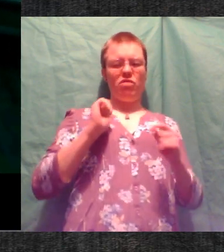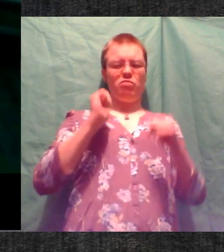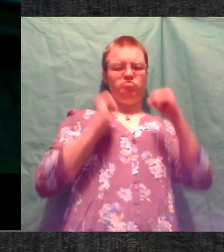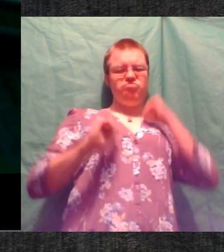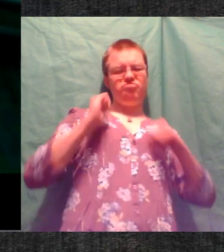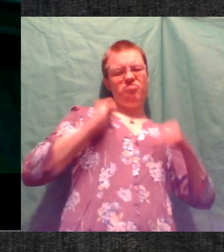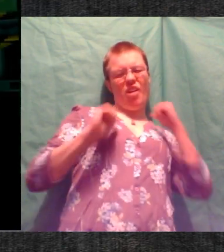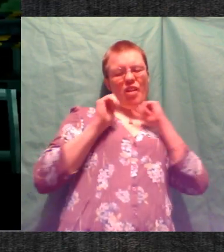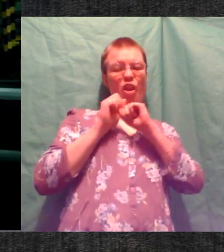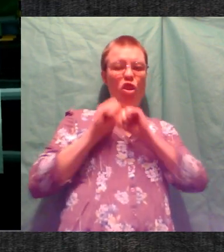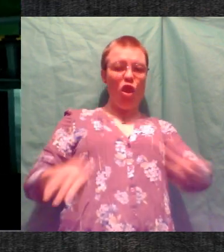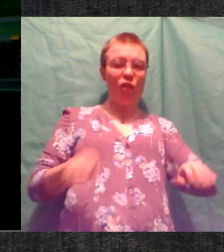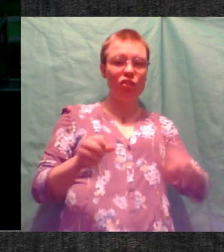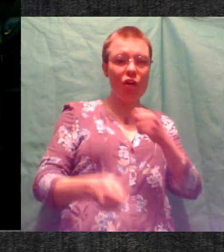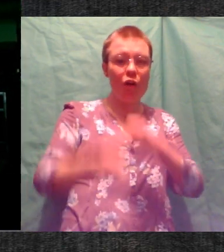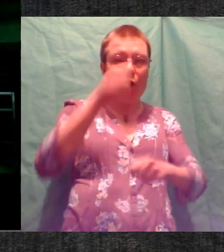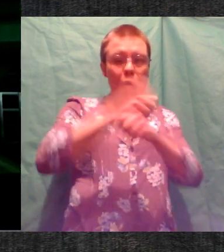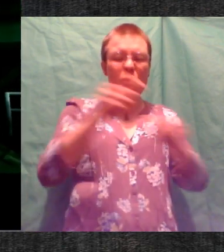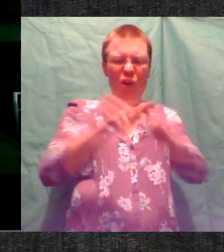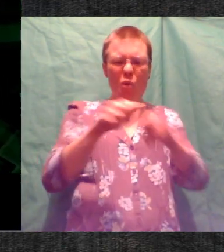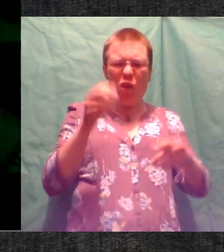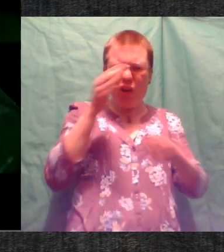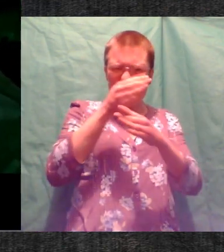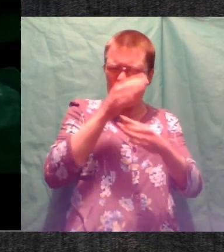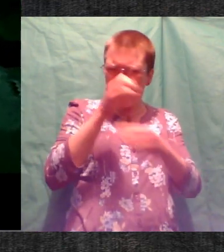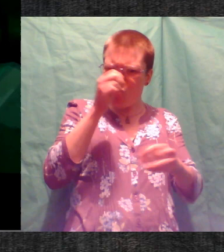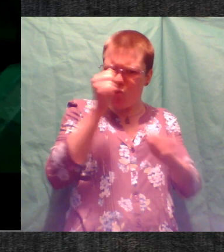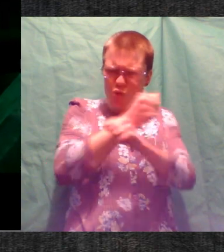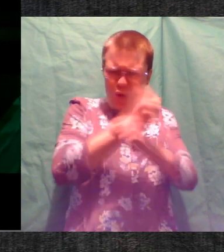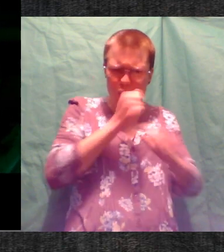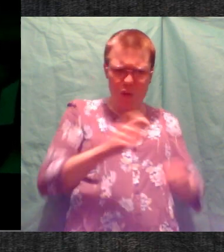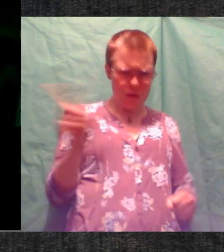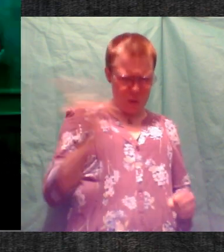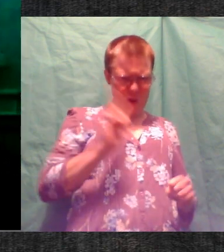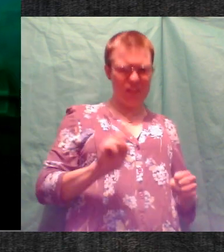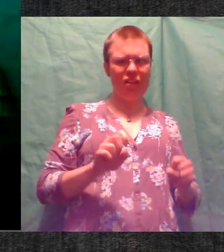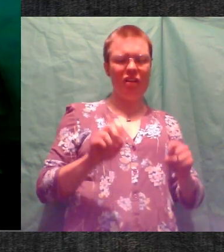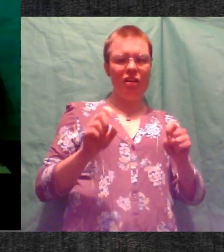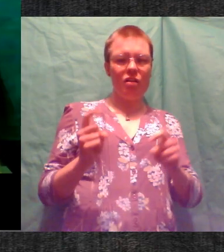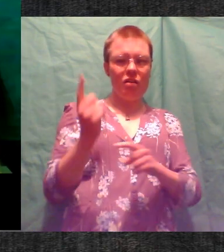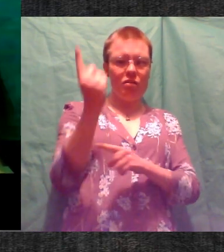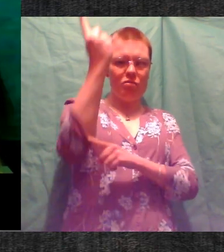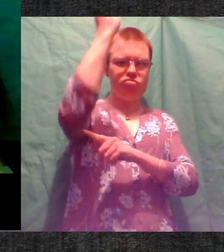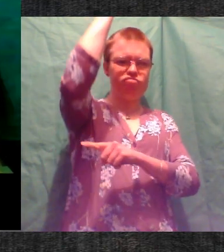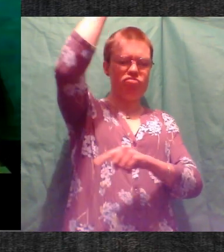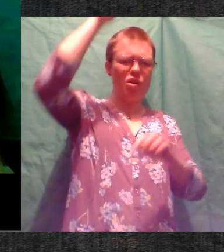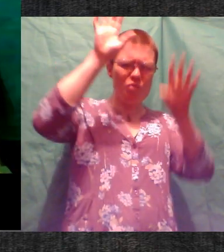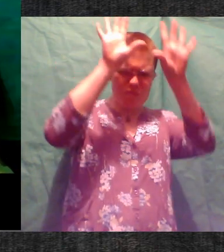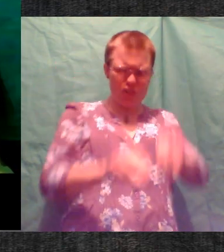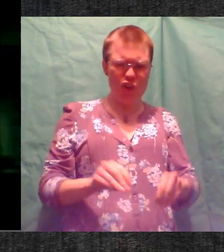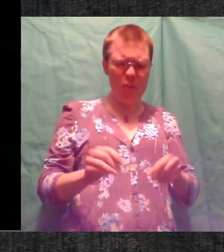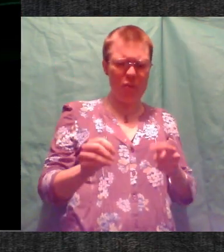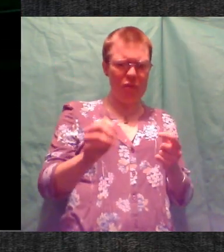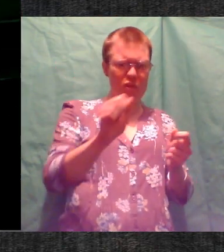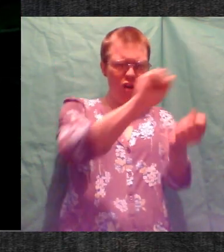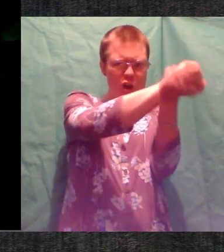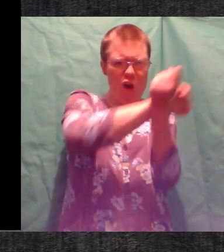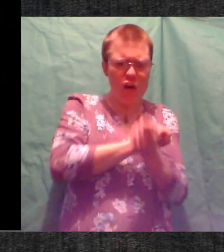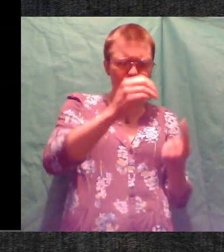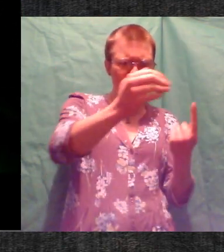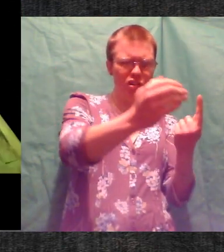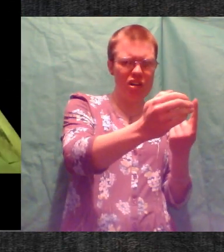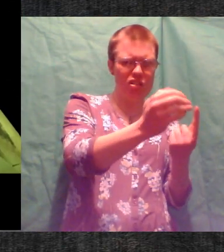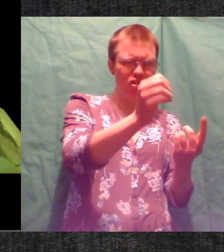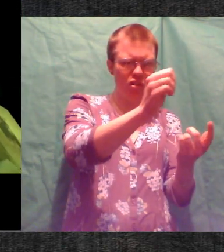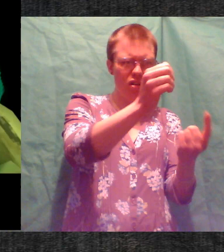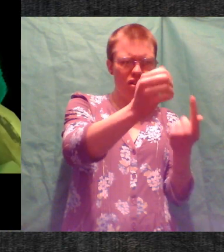Snake. What? Stopping the nuclear launch, rescuing the hostages, it was all just a diversion. A